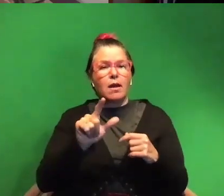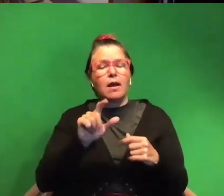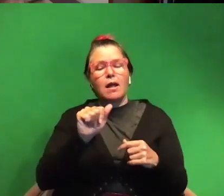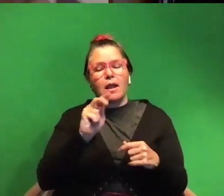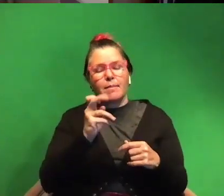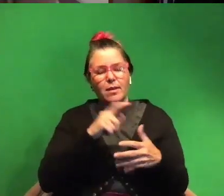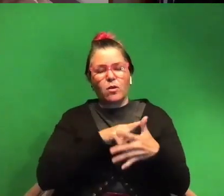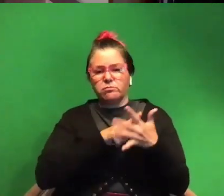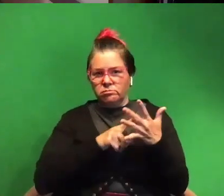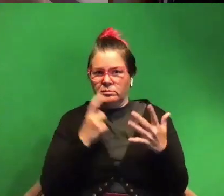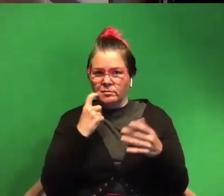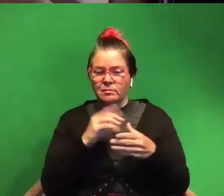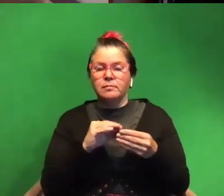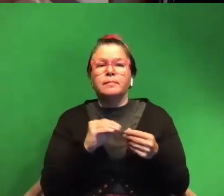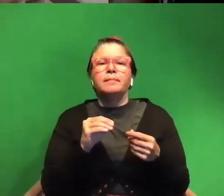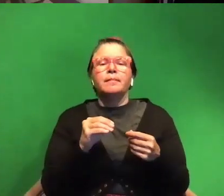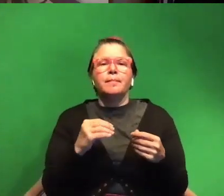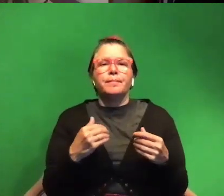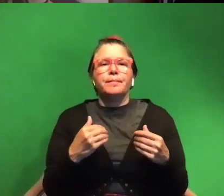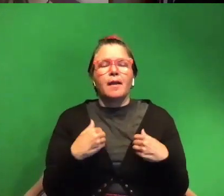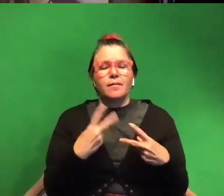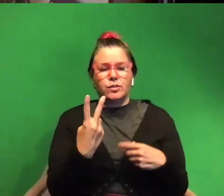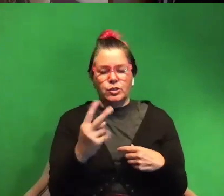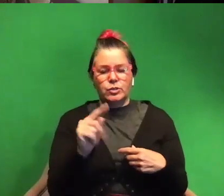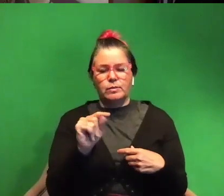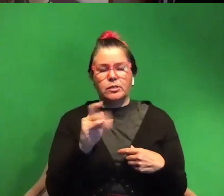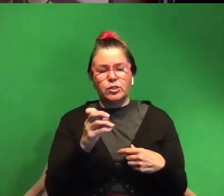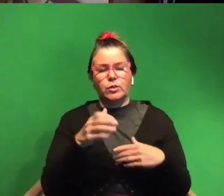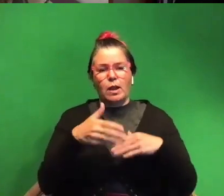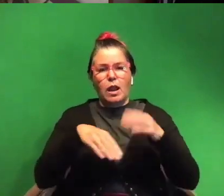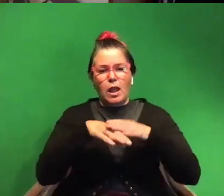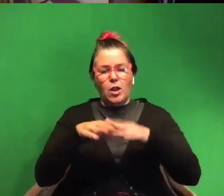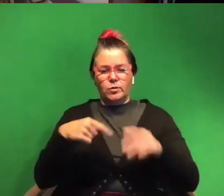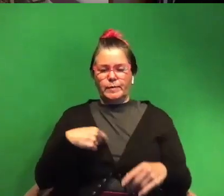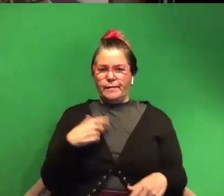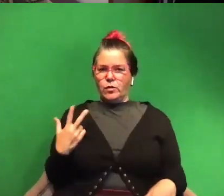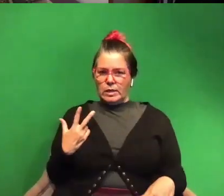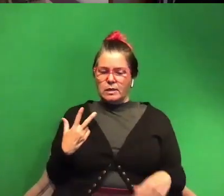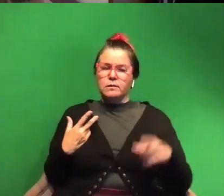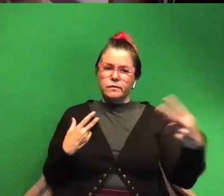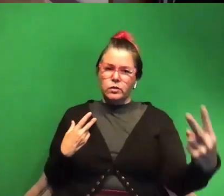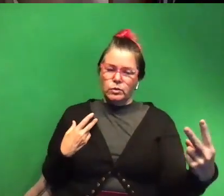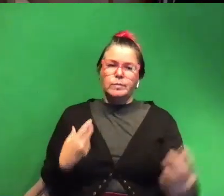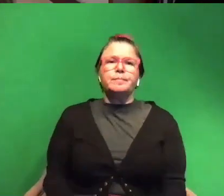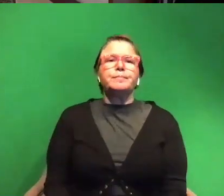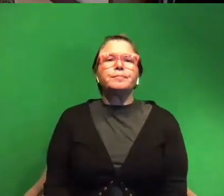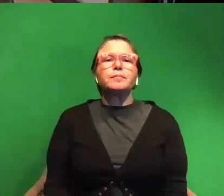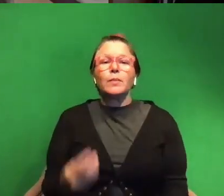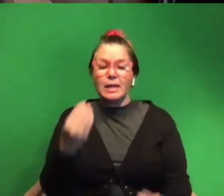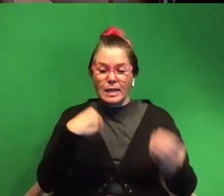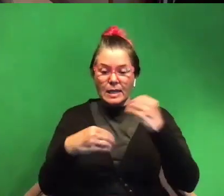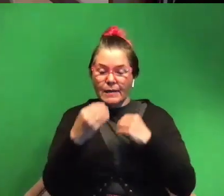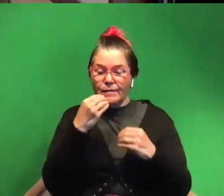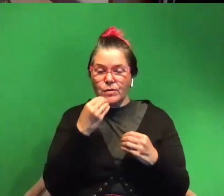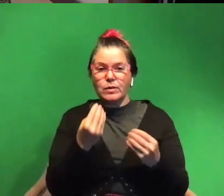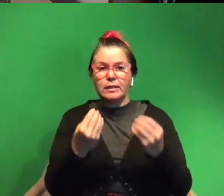and things like that, they have 2 tissue layers instead of the 3 that we have. So when they're eating food, they're actually taking